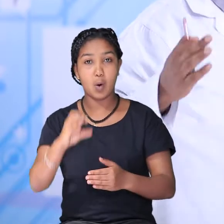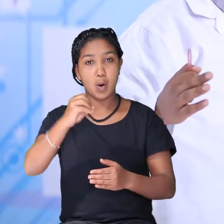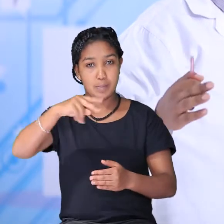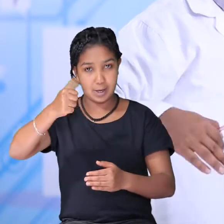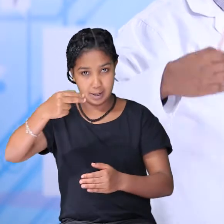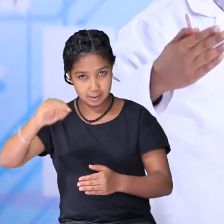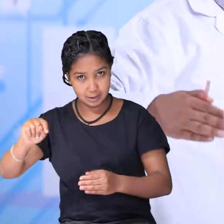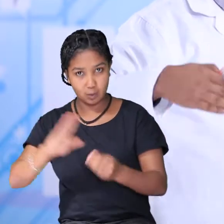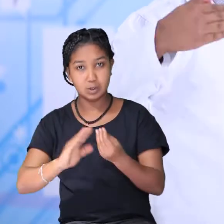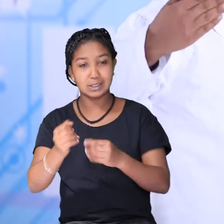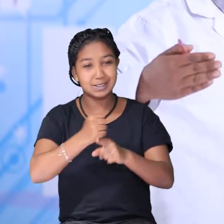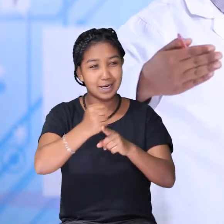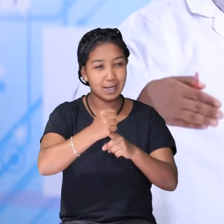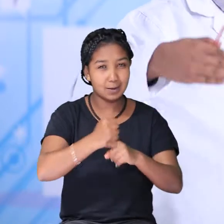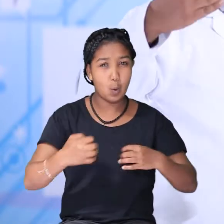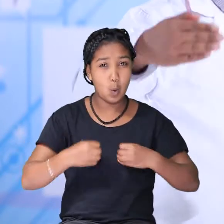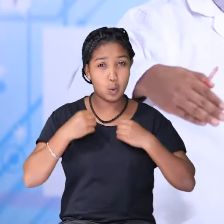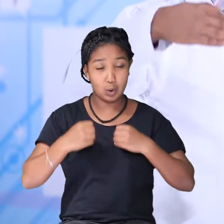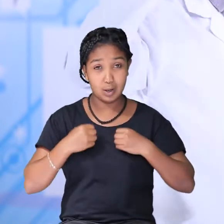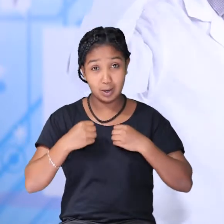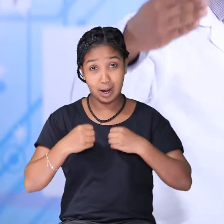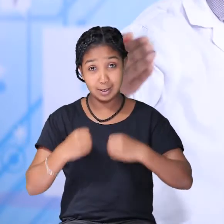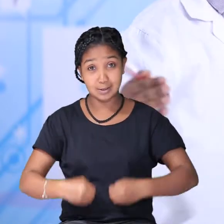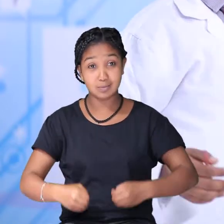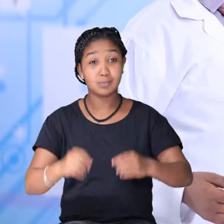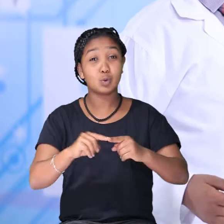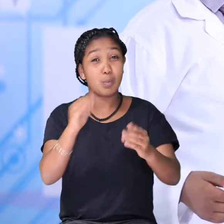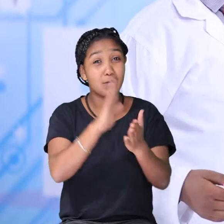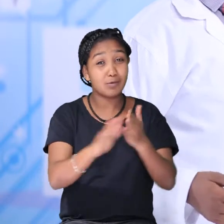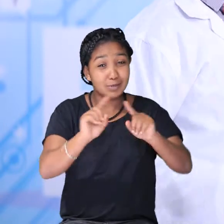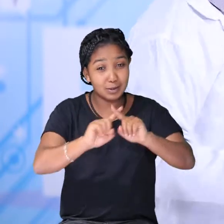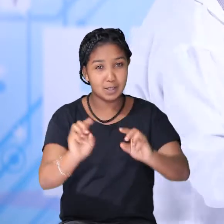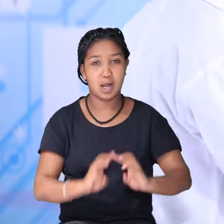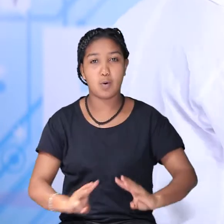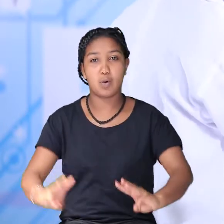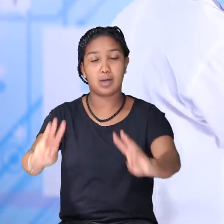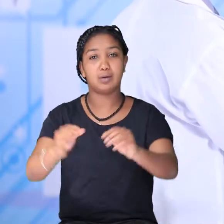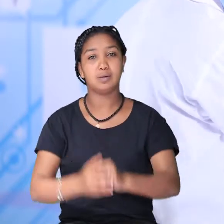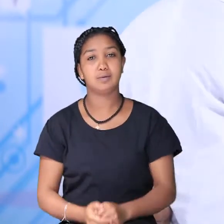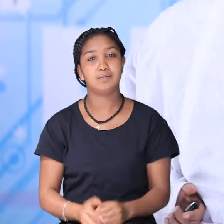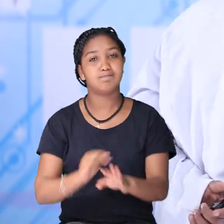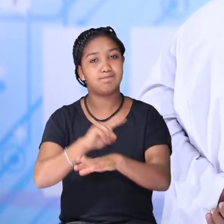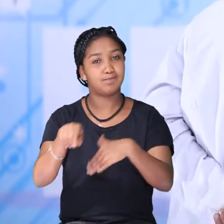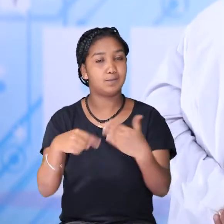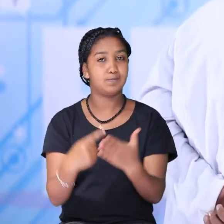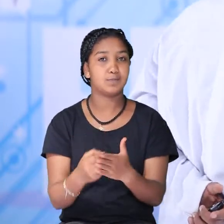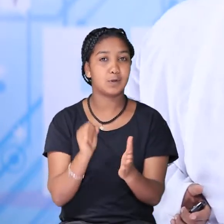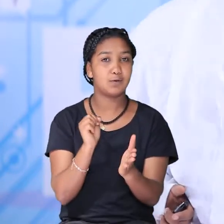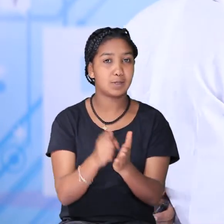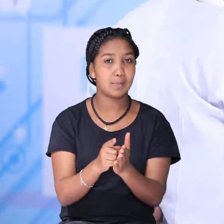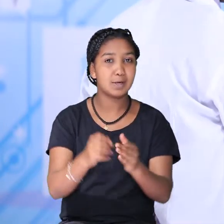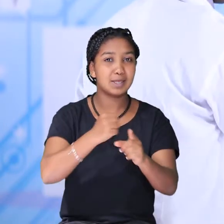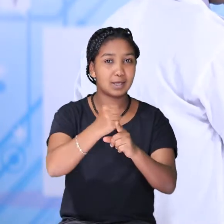operant conditioning, training organisms to perform in a special way. So, for example,